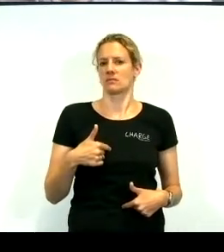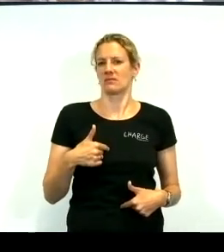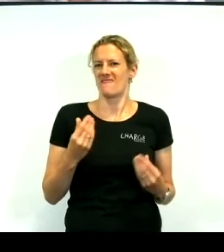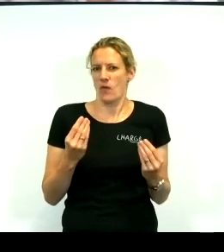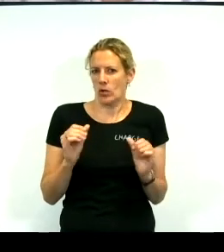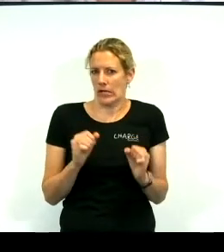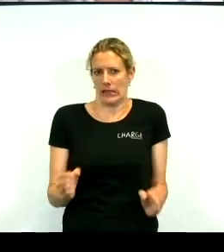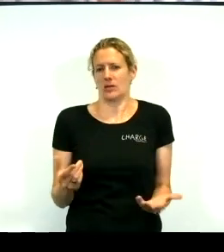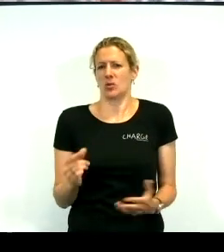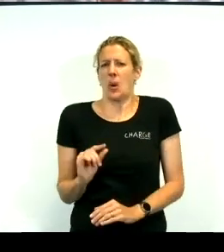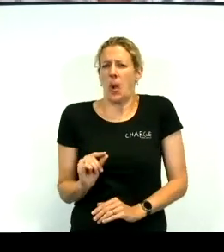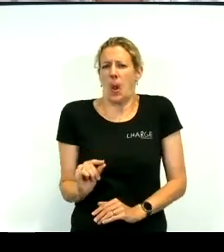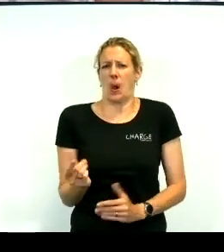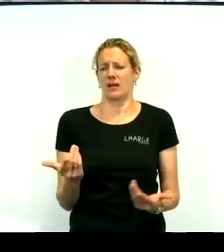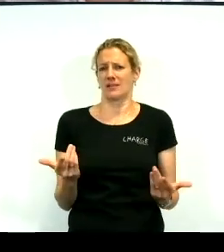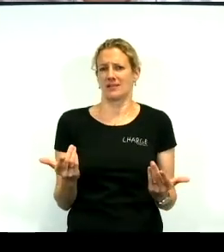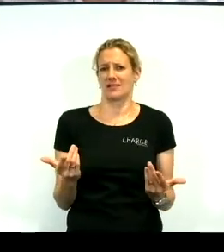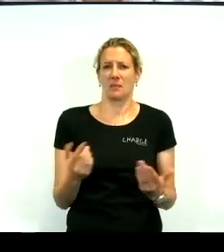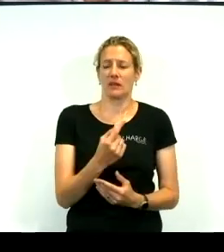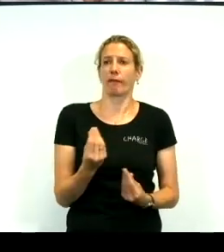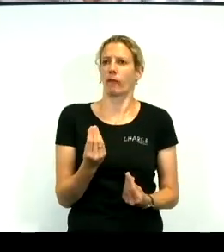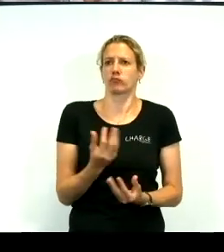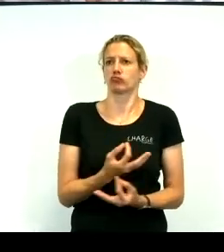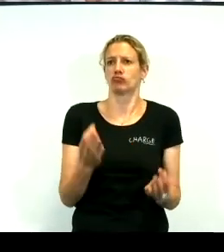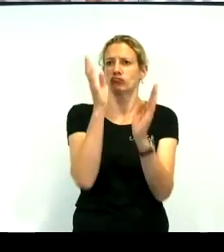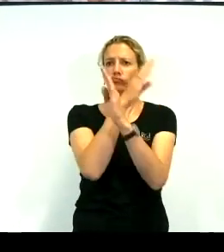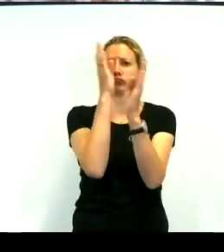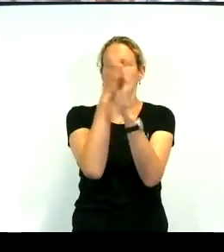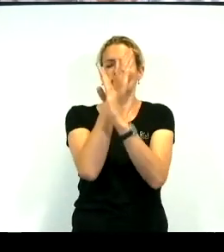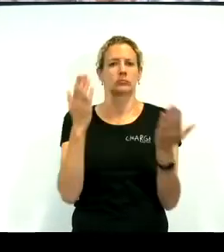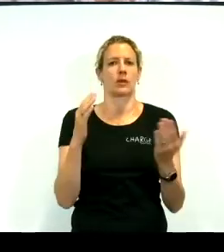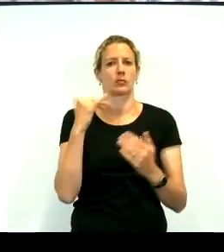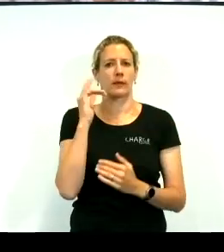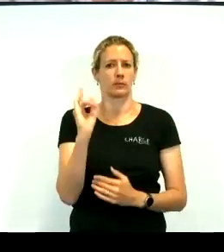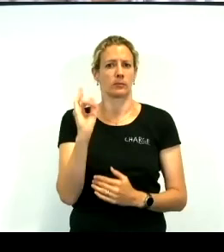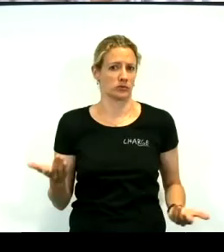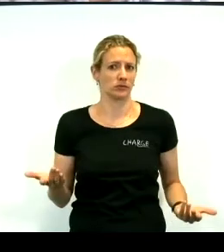that they need to go to the loo. So